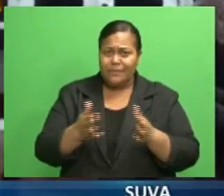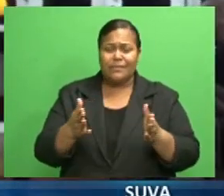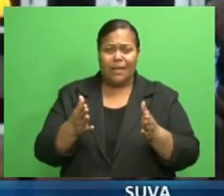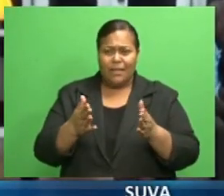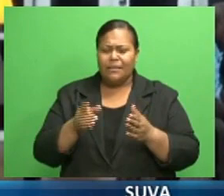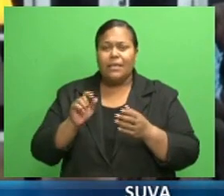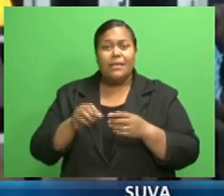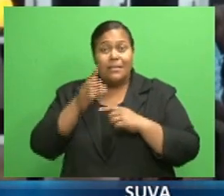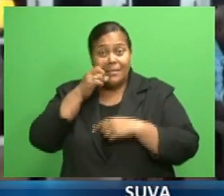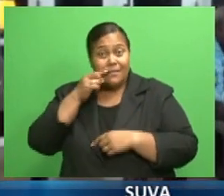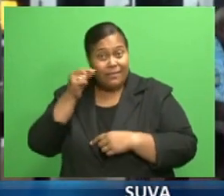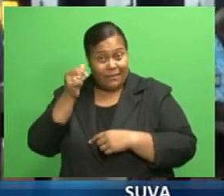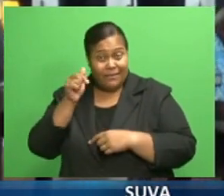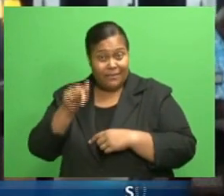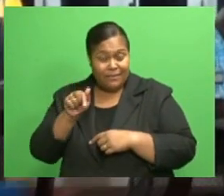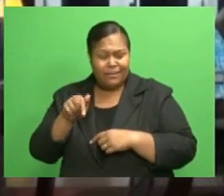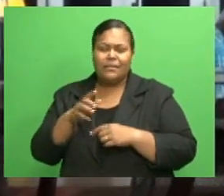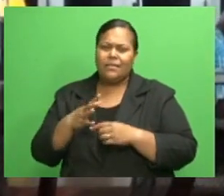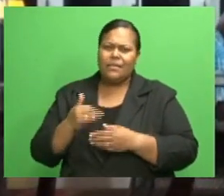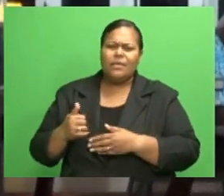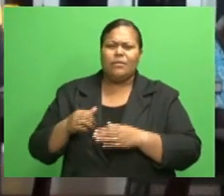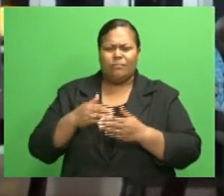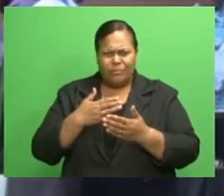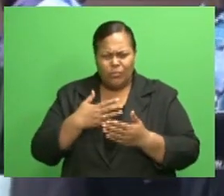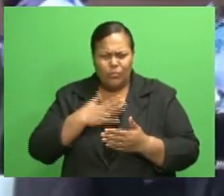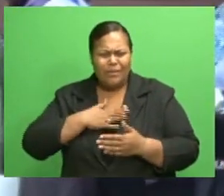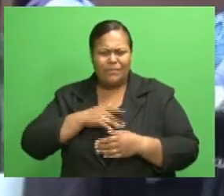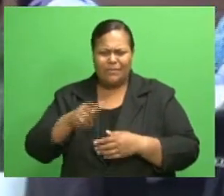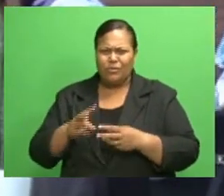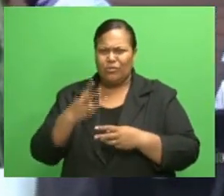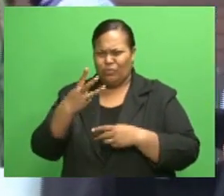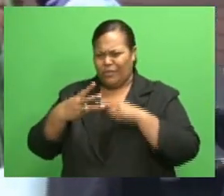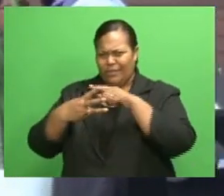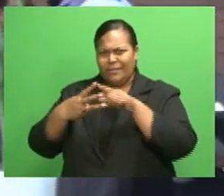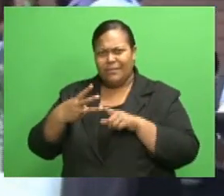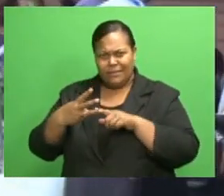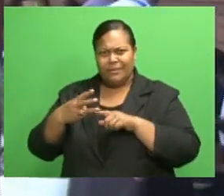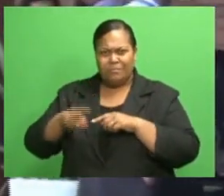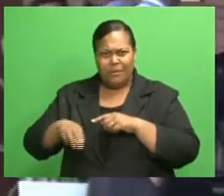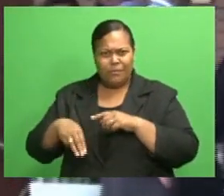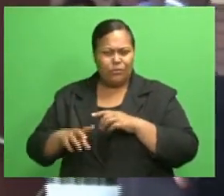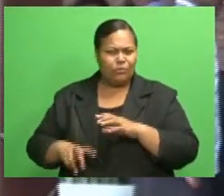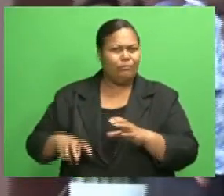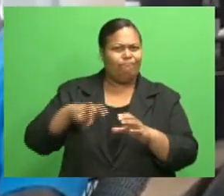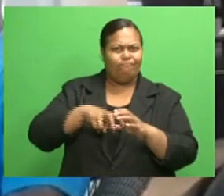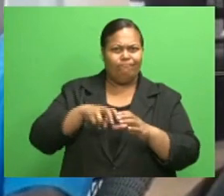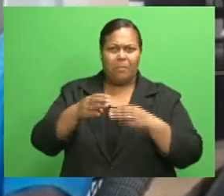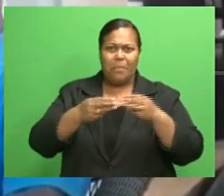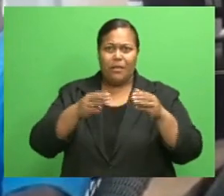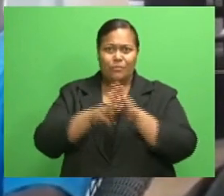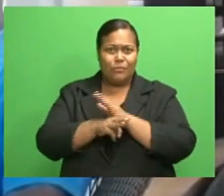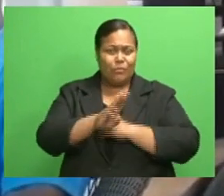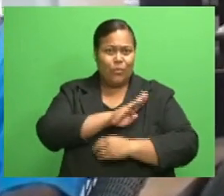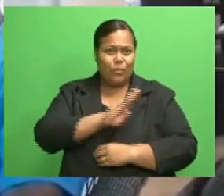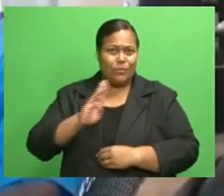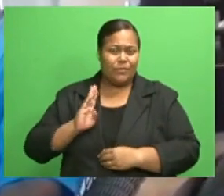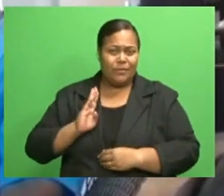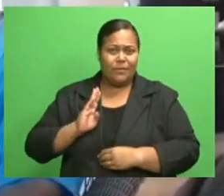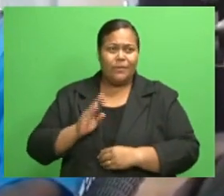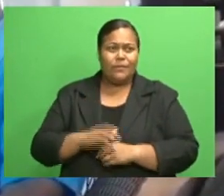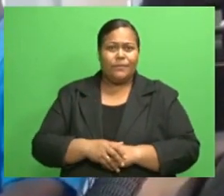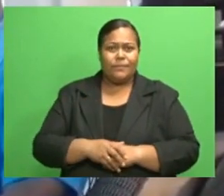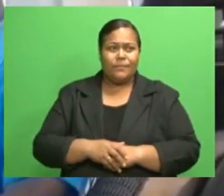Rofilipe Tuisawau, Chese Saukuru and Moses Mbolitavu be allowed to sit on the management board. My